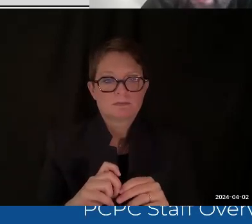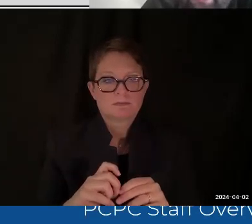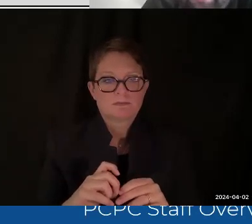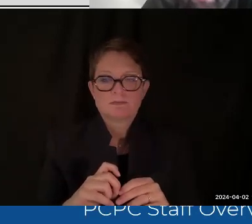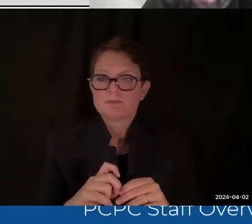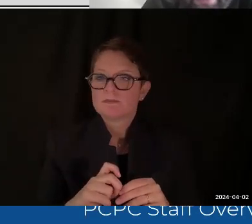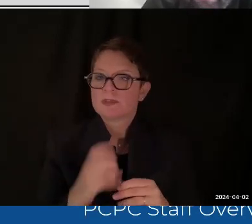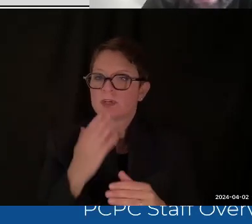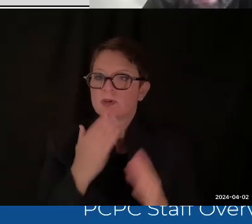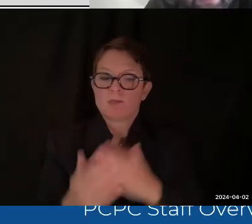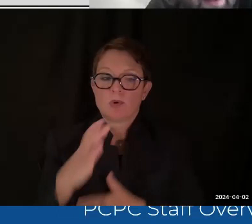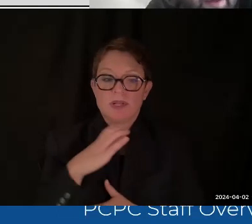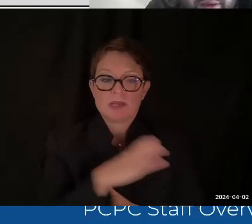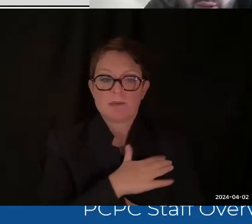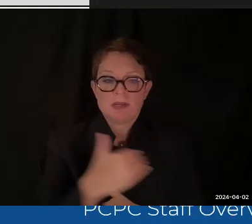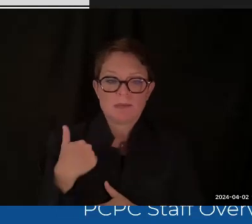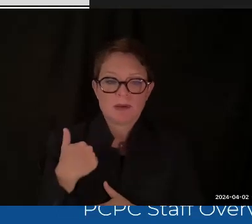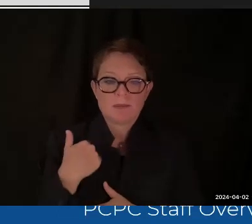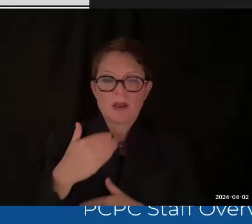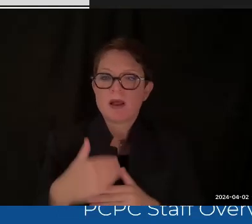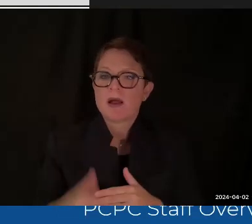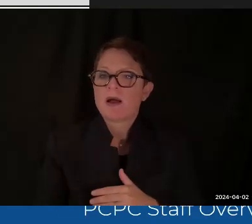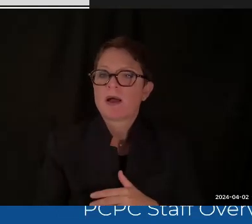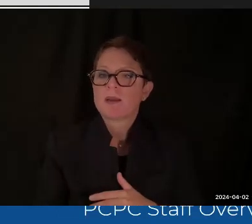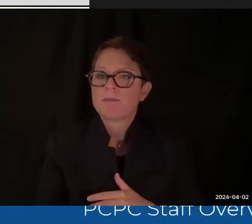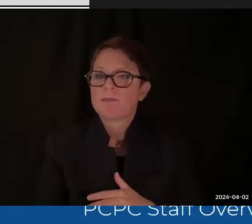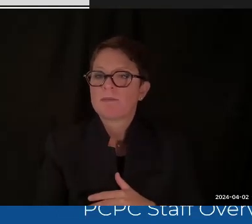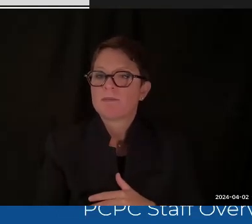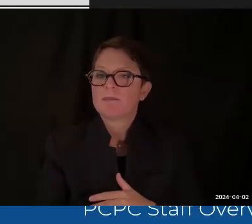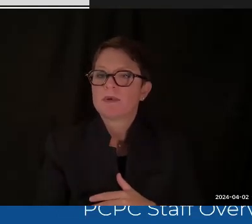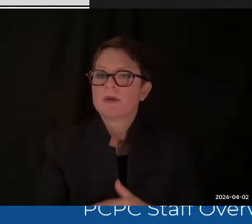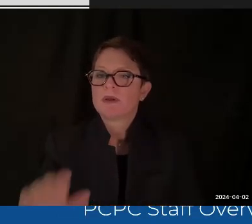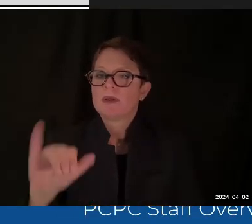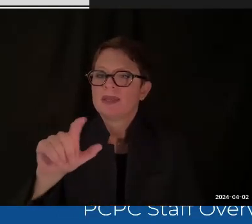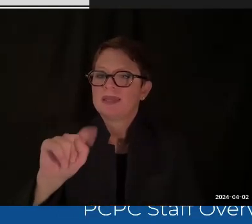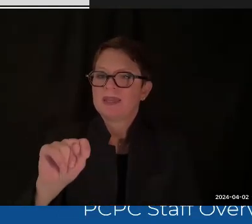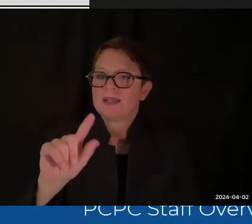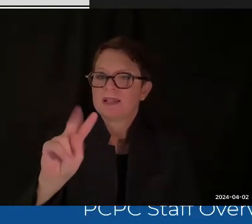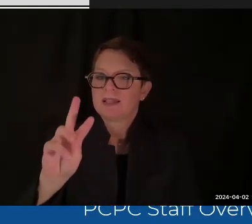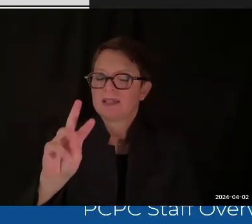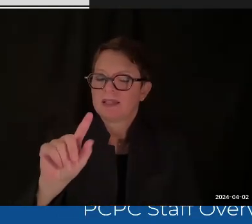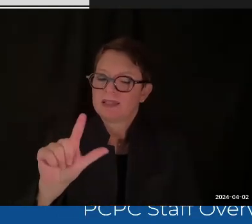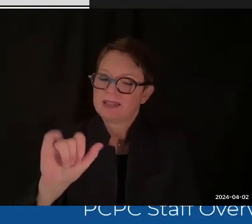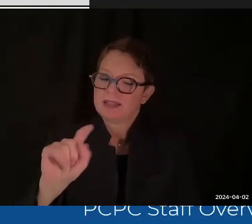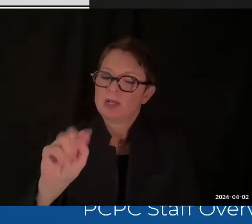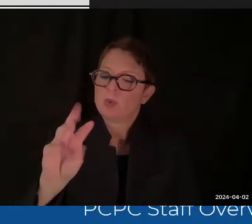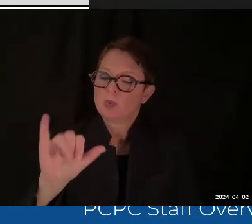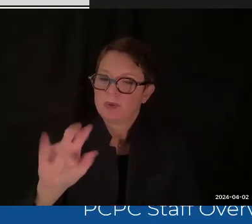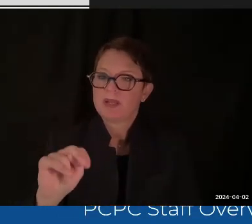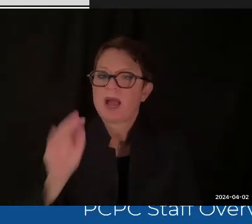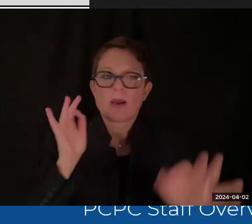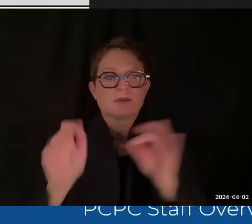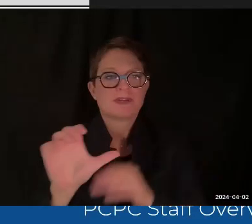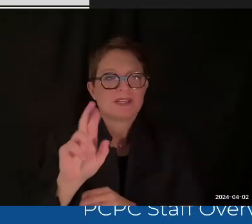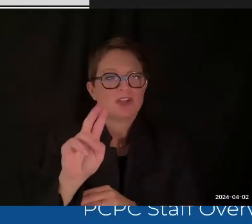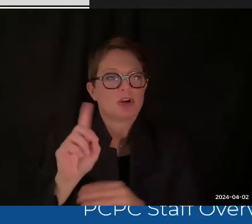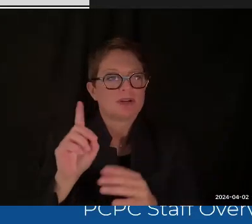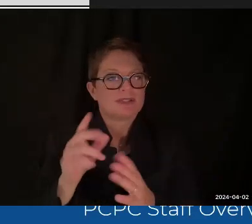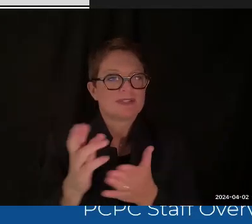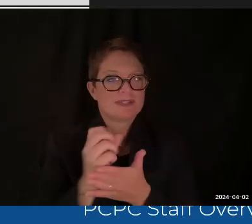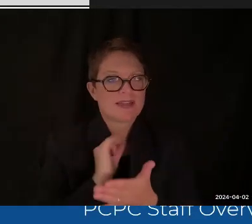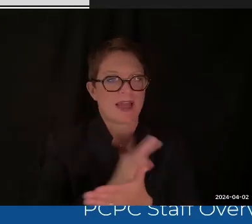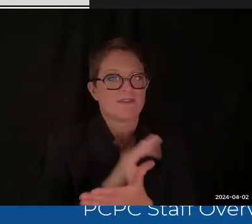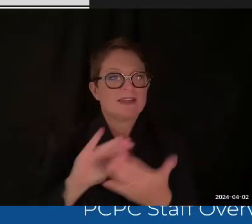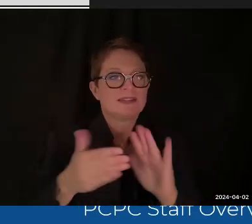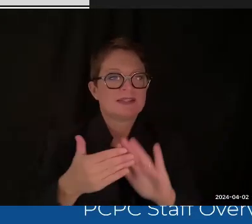Good morning, committee members. My name is Ian Litwin with the Art and Design Division, and I'll be going over CDR staff and city